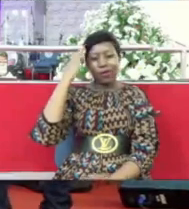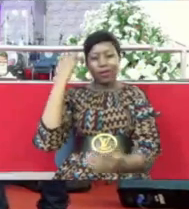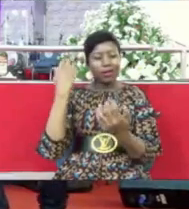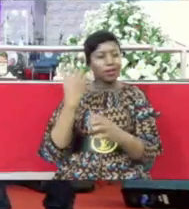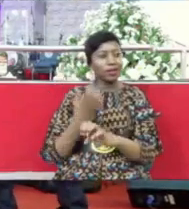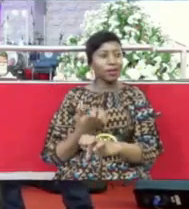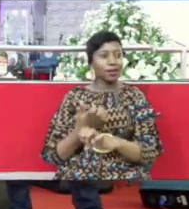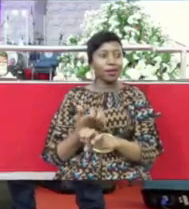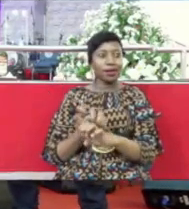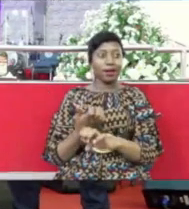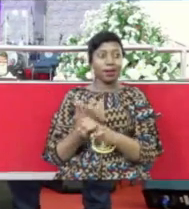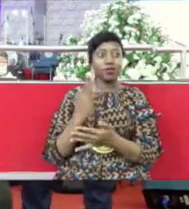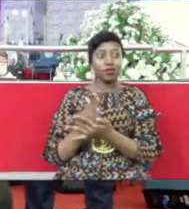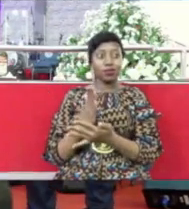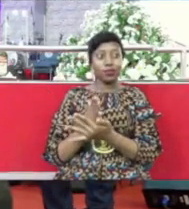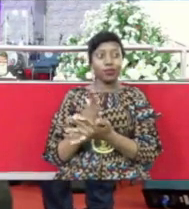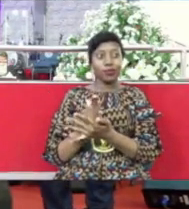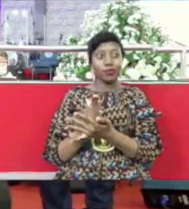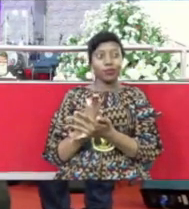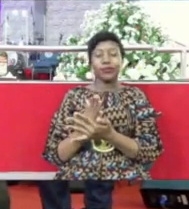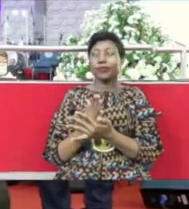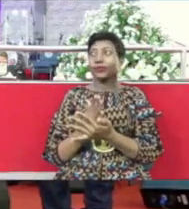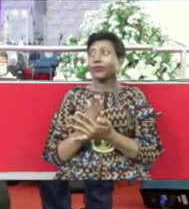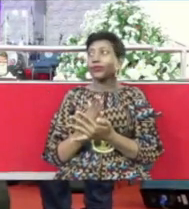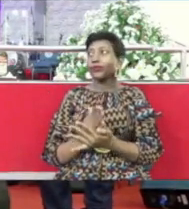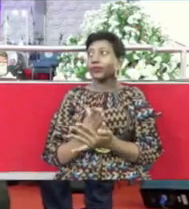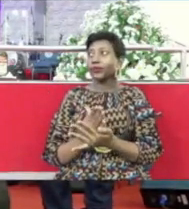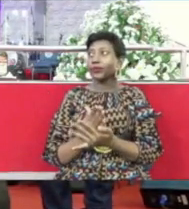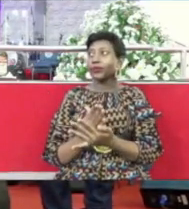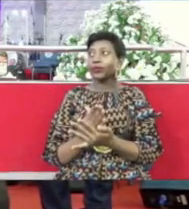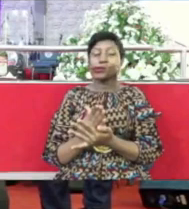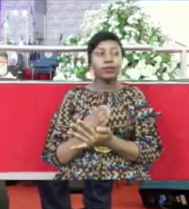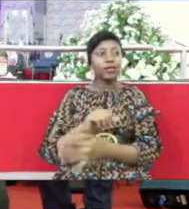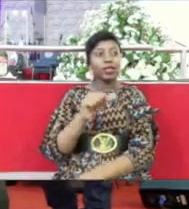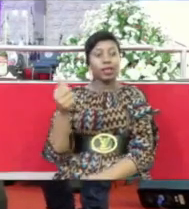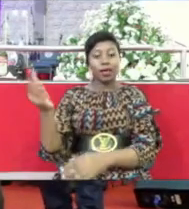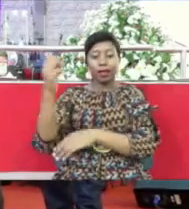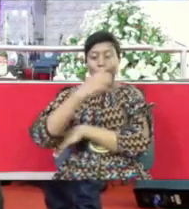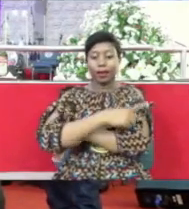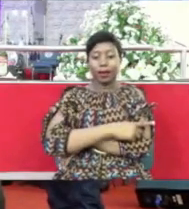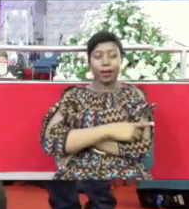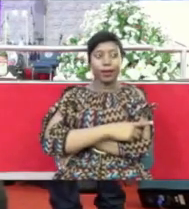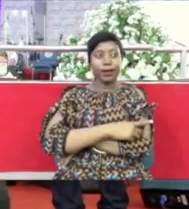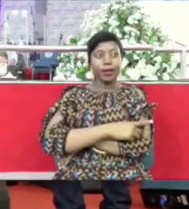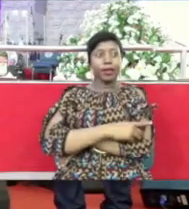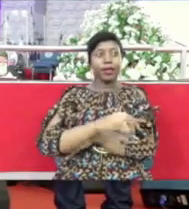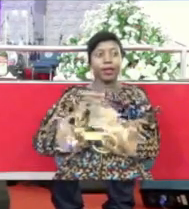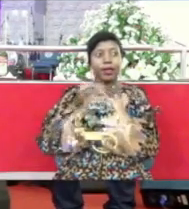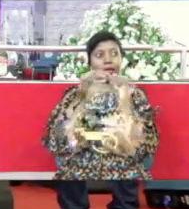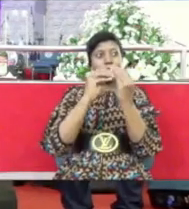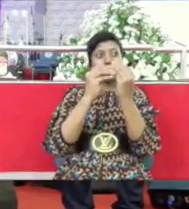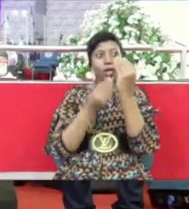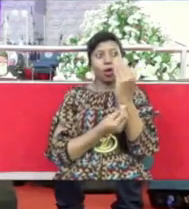it is very crazy? Ni ya kushangaza sana. I say. Just the other day. Siku tu iliyopita. The dollar was 120. Dola